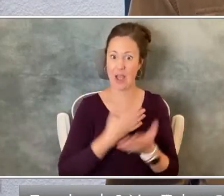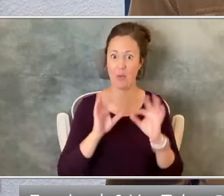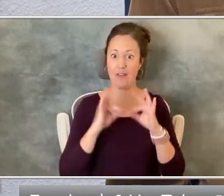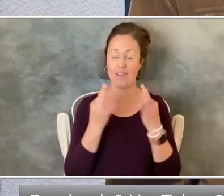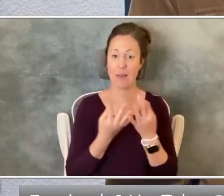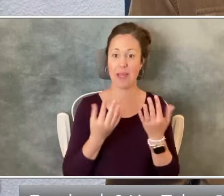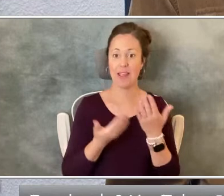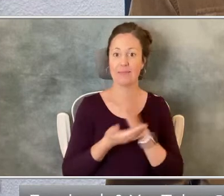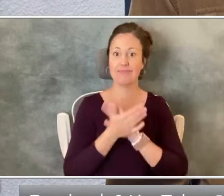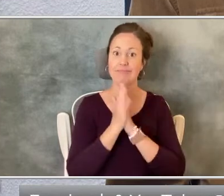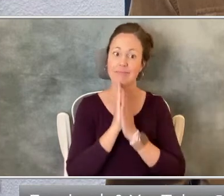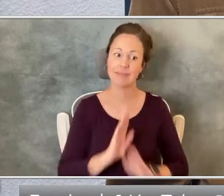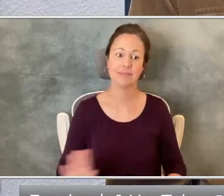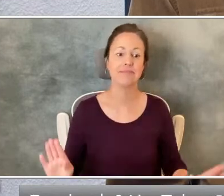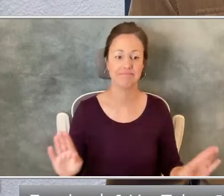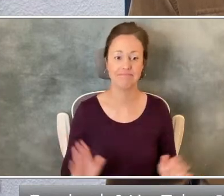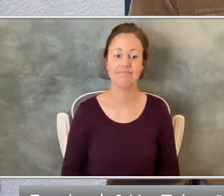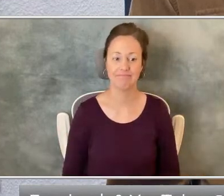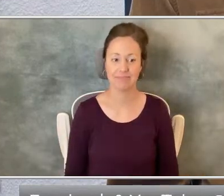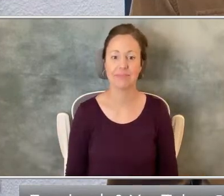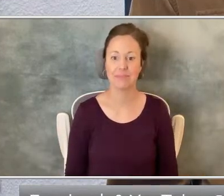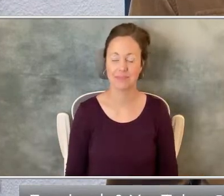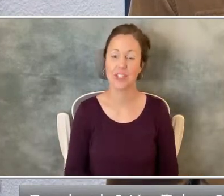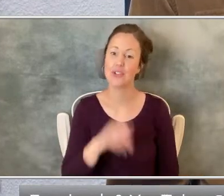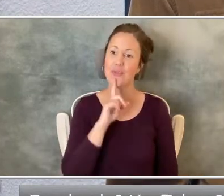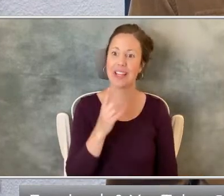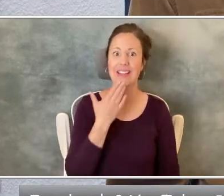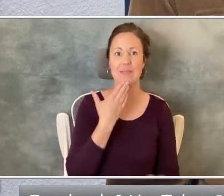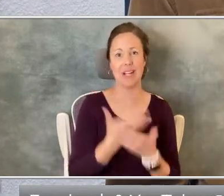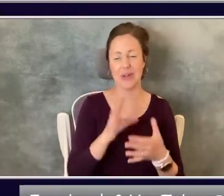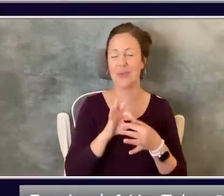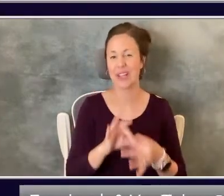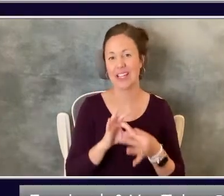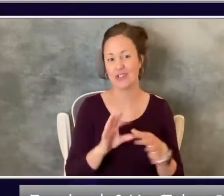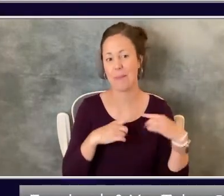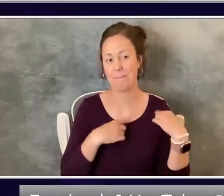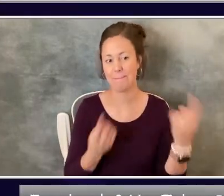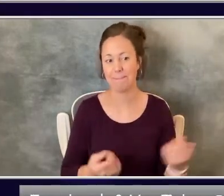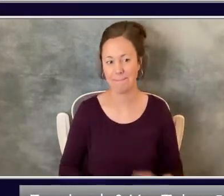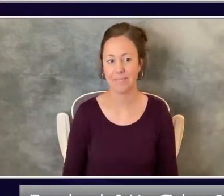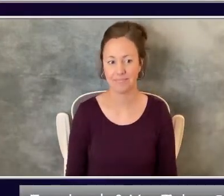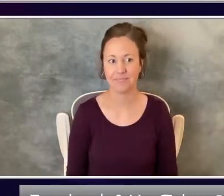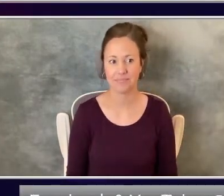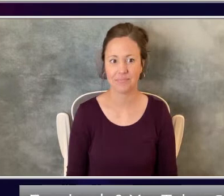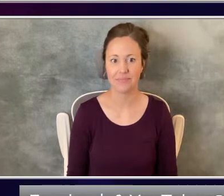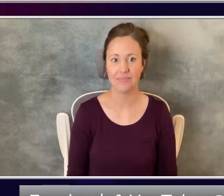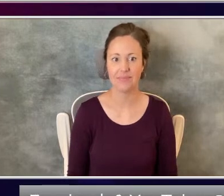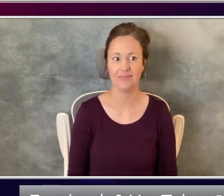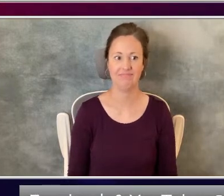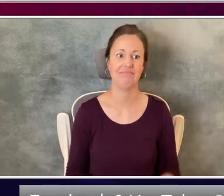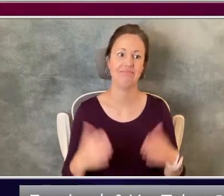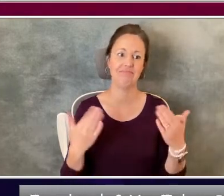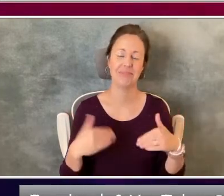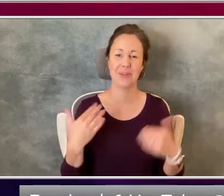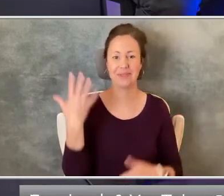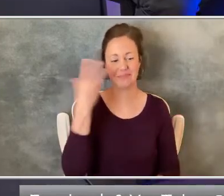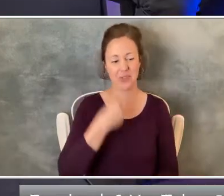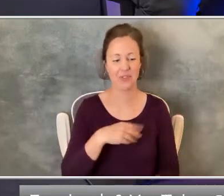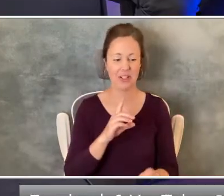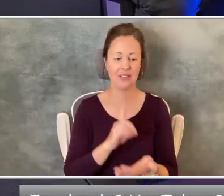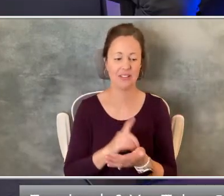And so it's been a very good relationship. Dr. Danner, that's beautiful. Yeah, it's really nice. How does that